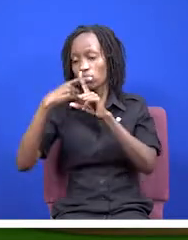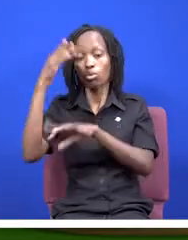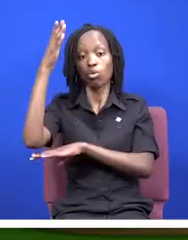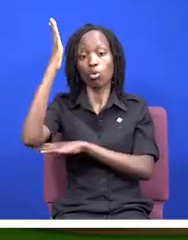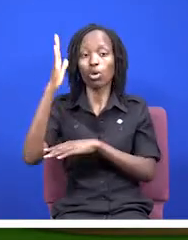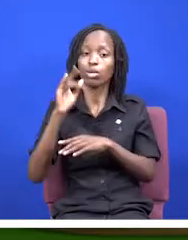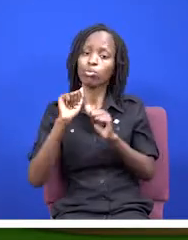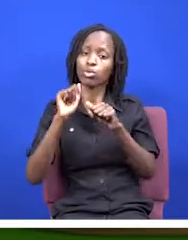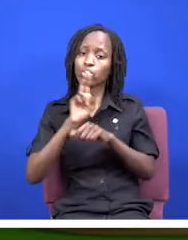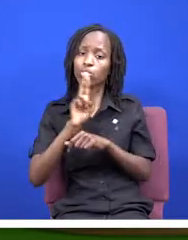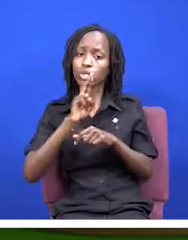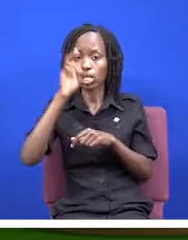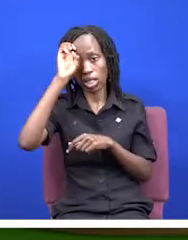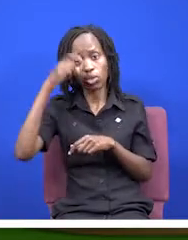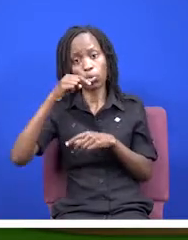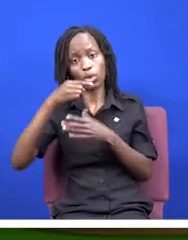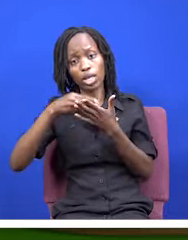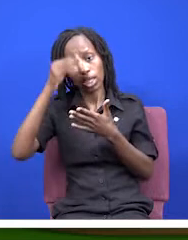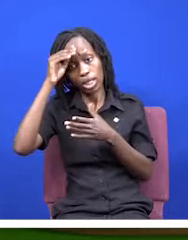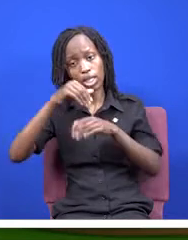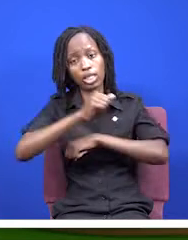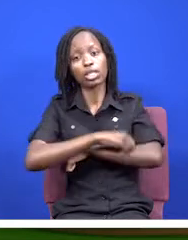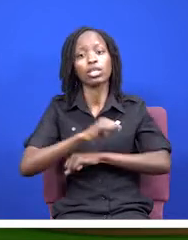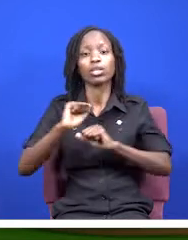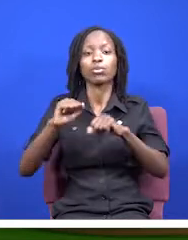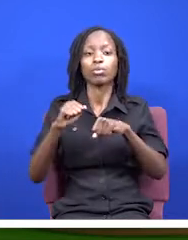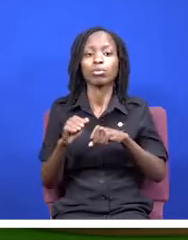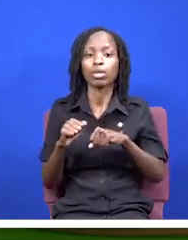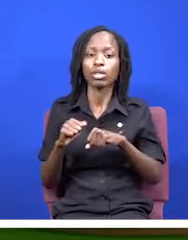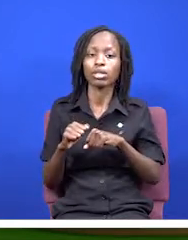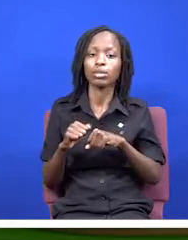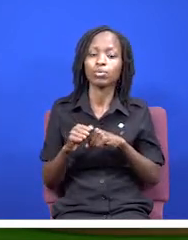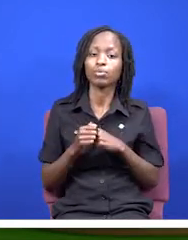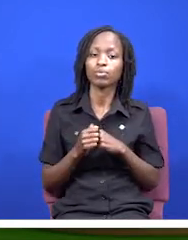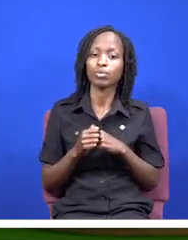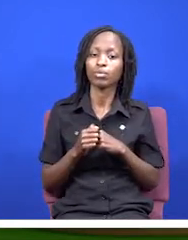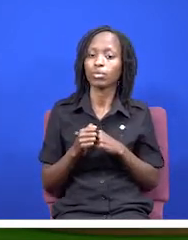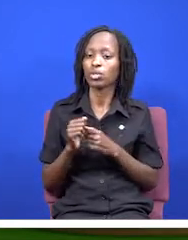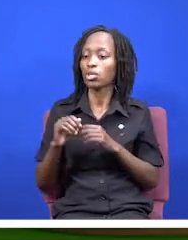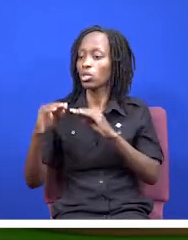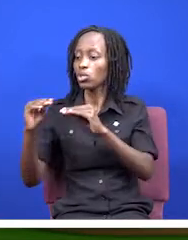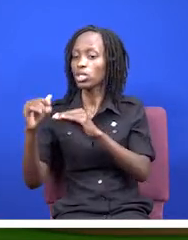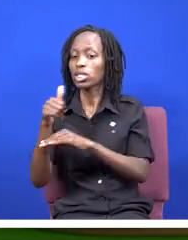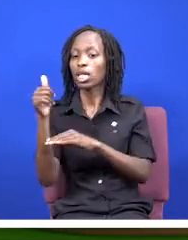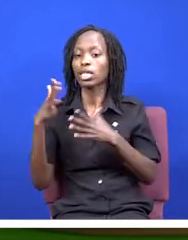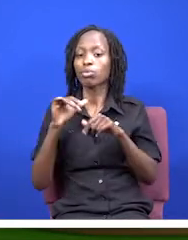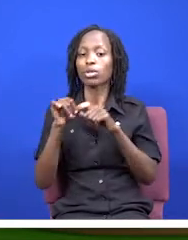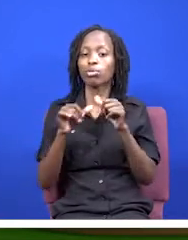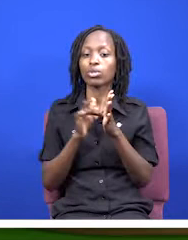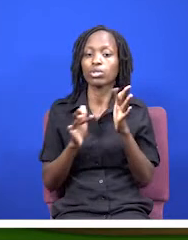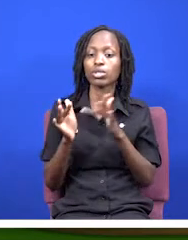from God. And we can use even the education we learn in school to be able to teach others